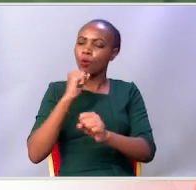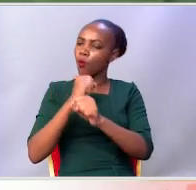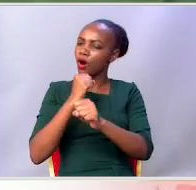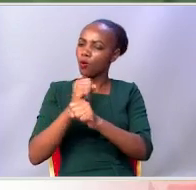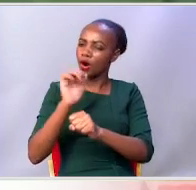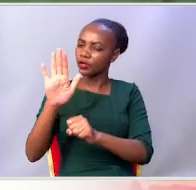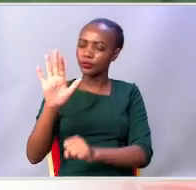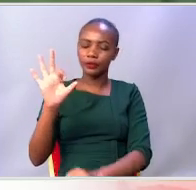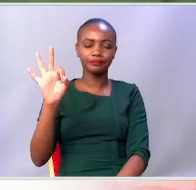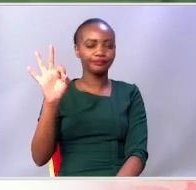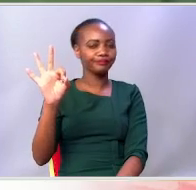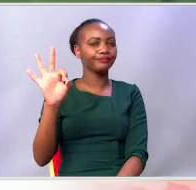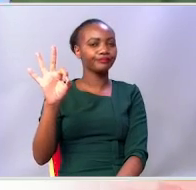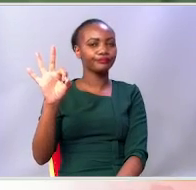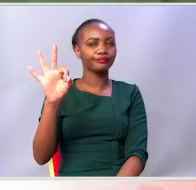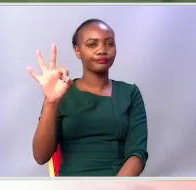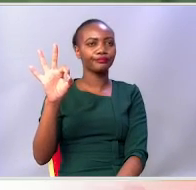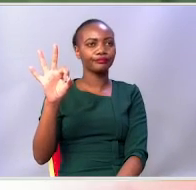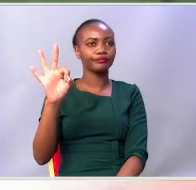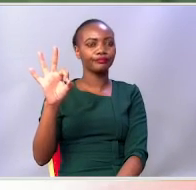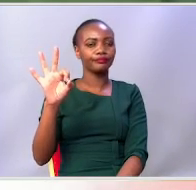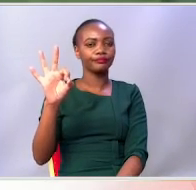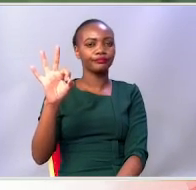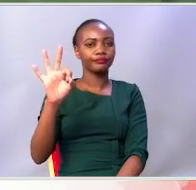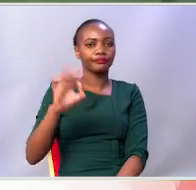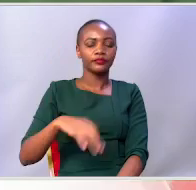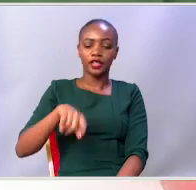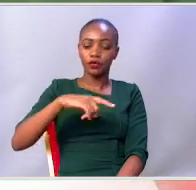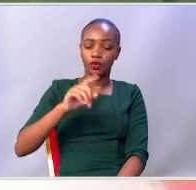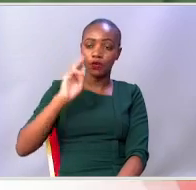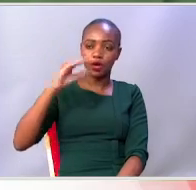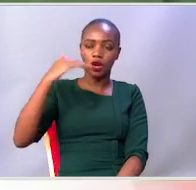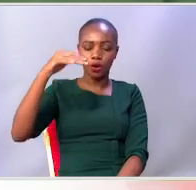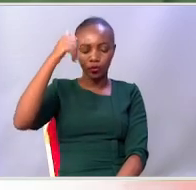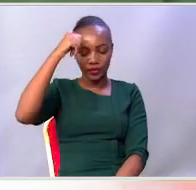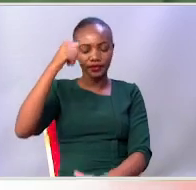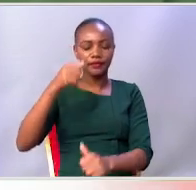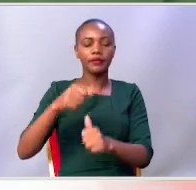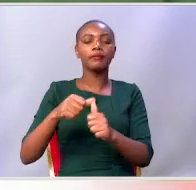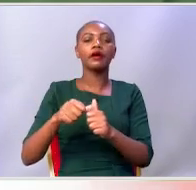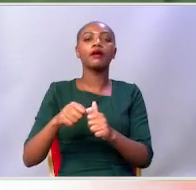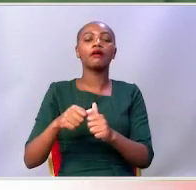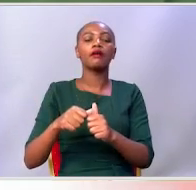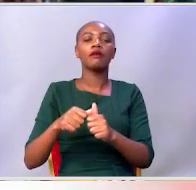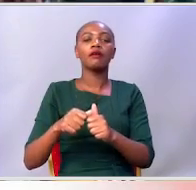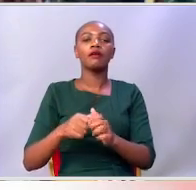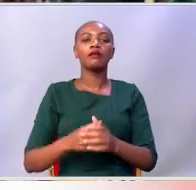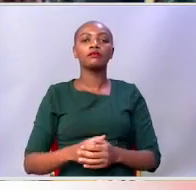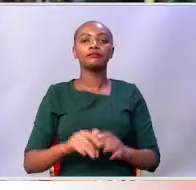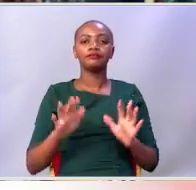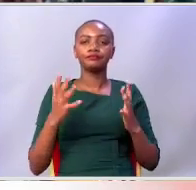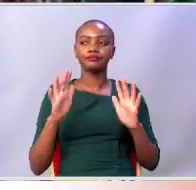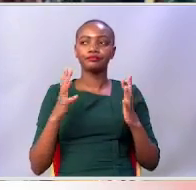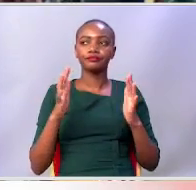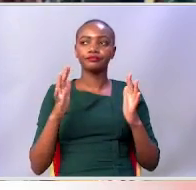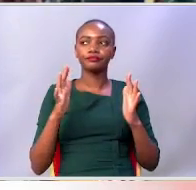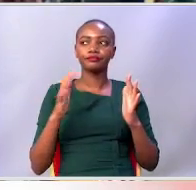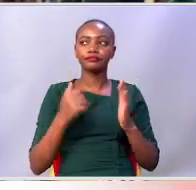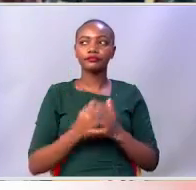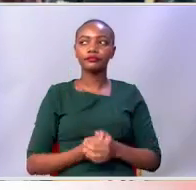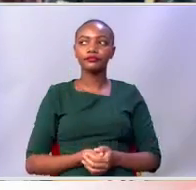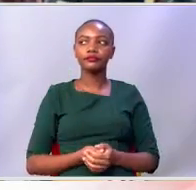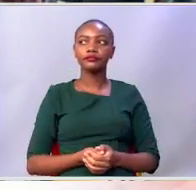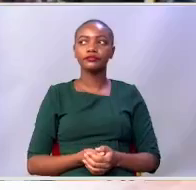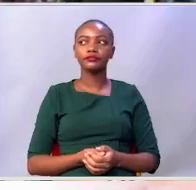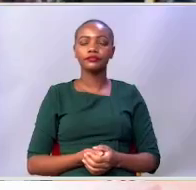you've done that will only be recognized many years after you've left office. So we